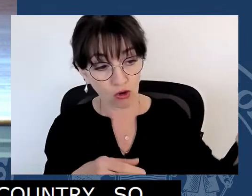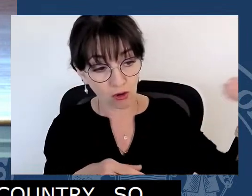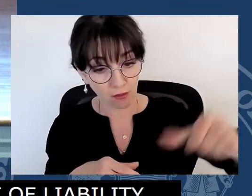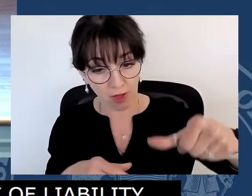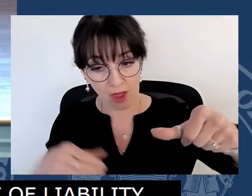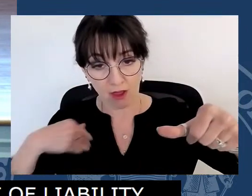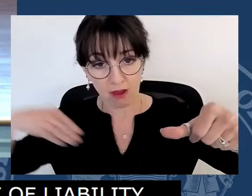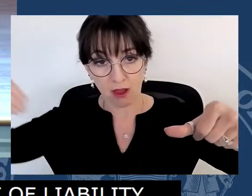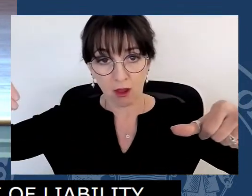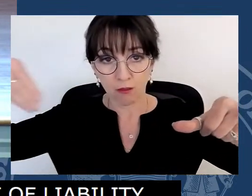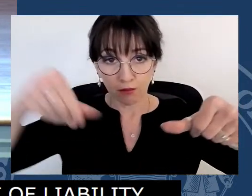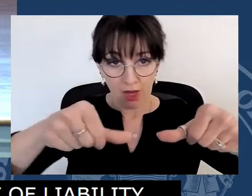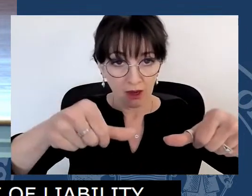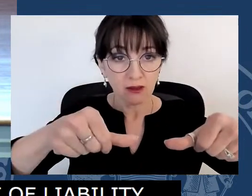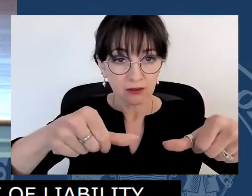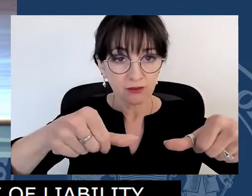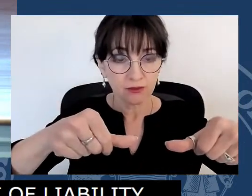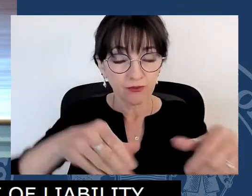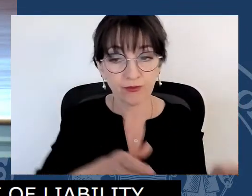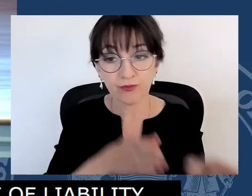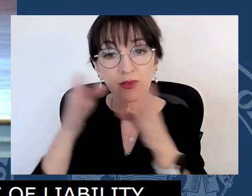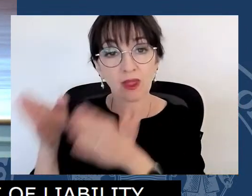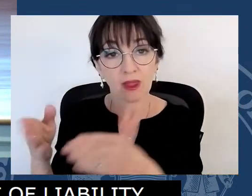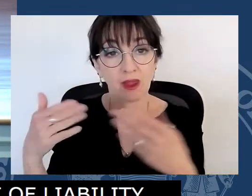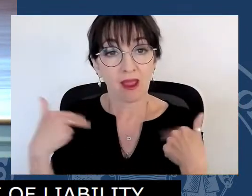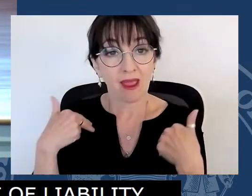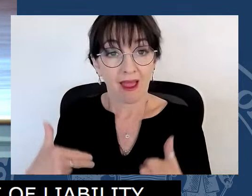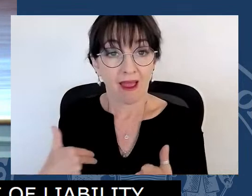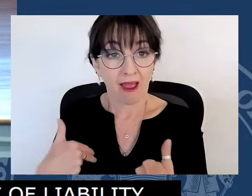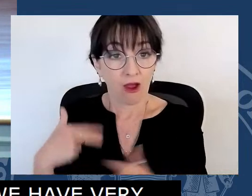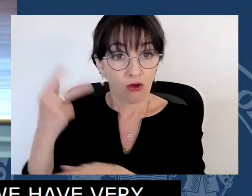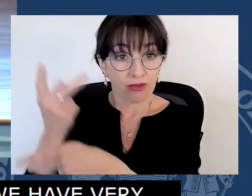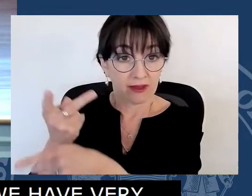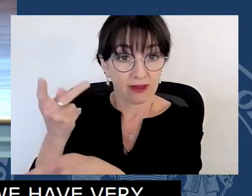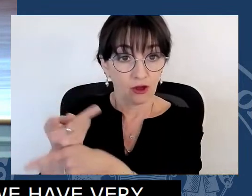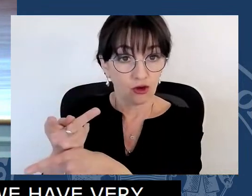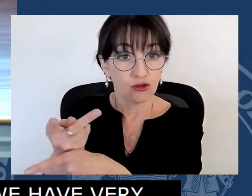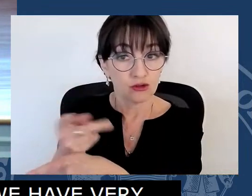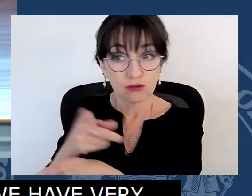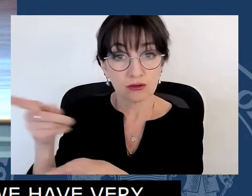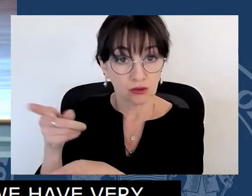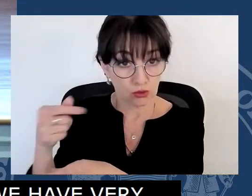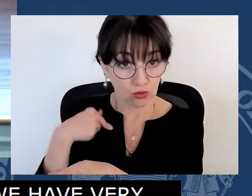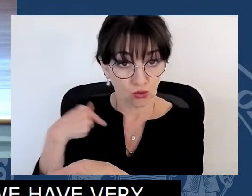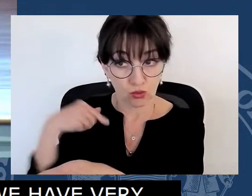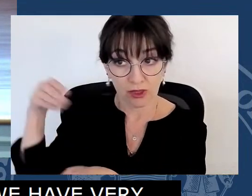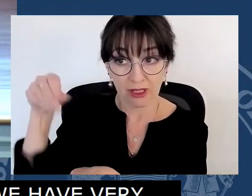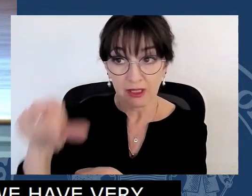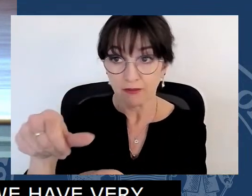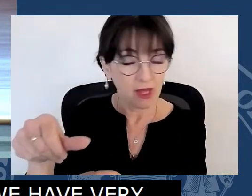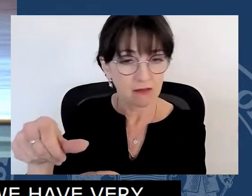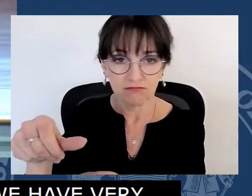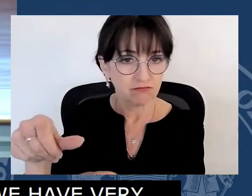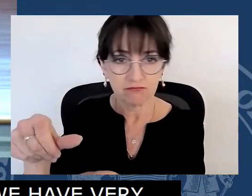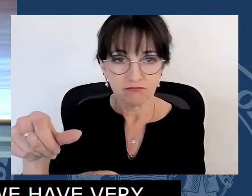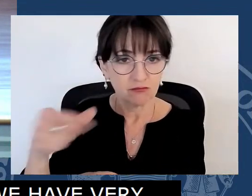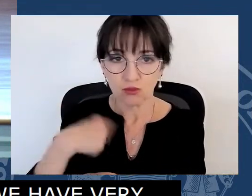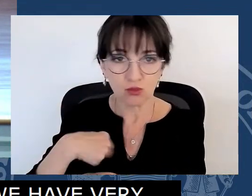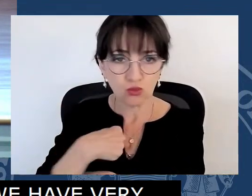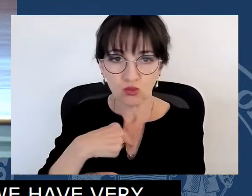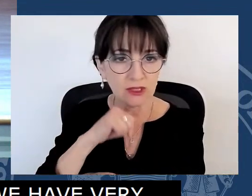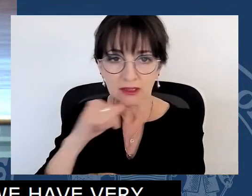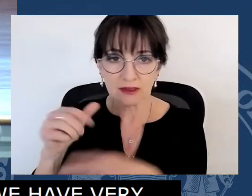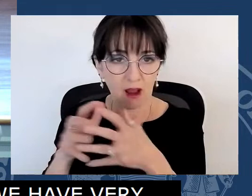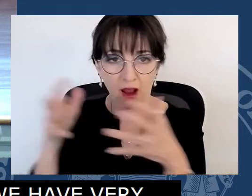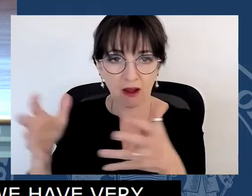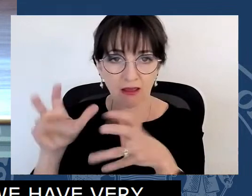the healthcare side, we have very little invested in that liability. And in fact, the part of what has driven us